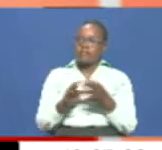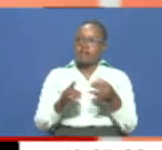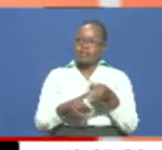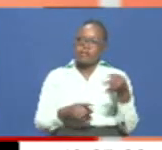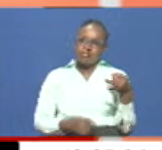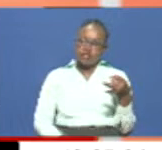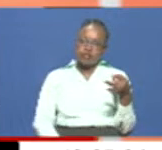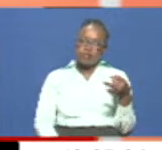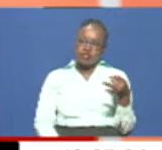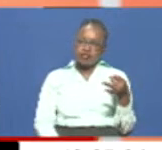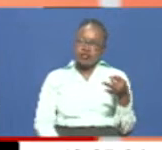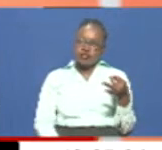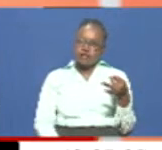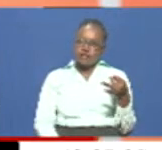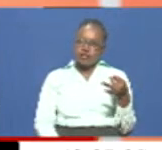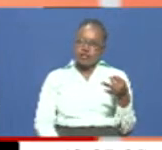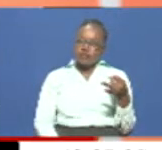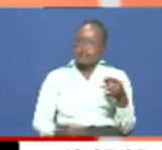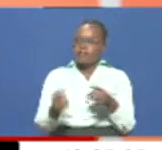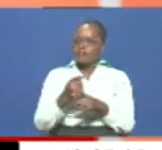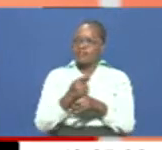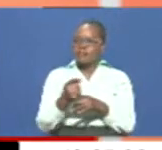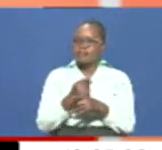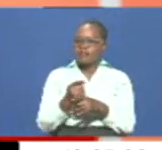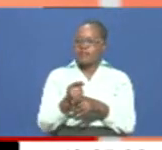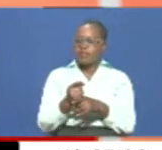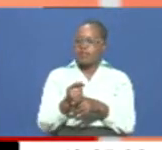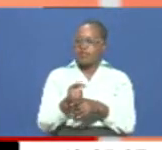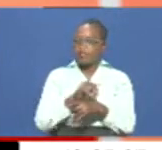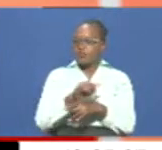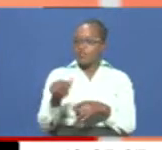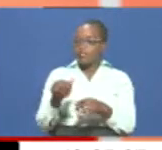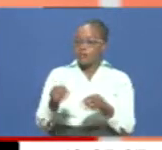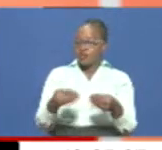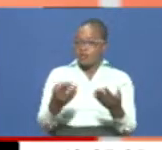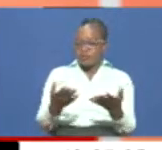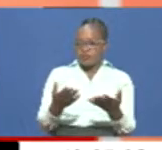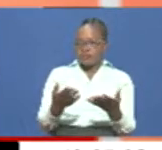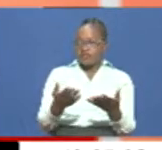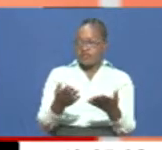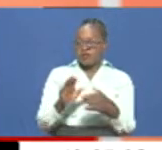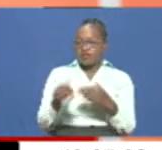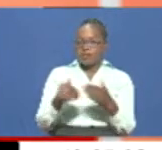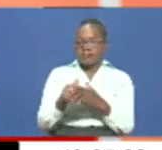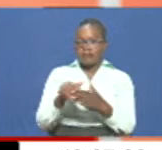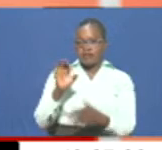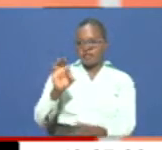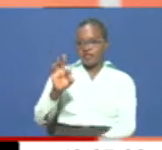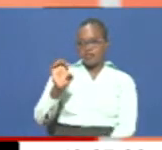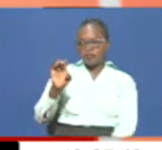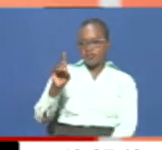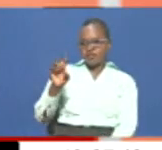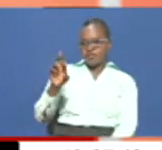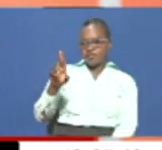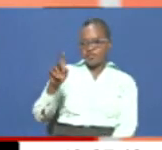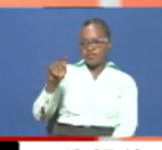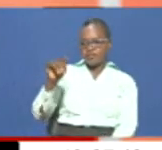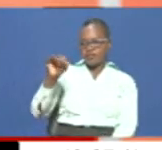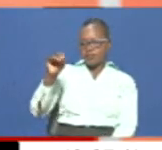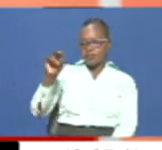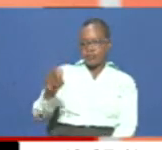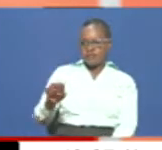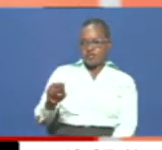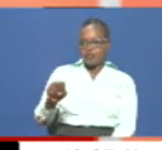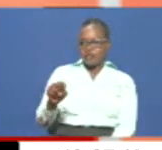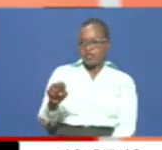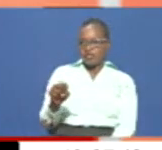go to is train those who we can avail to all the federations, especially when you are going for major games. But because